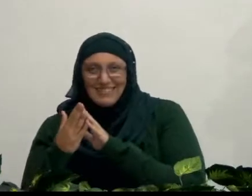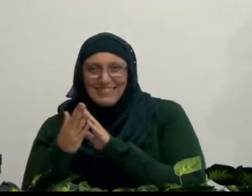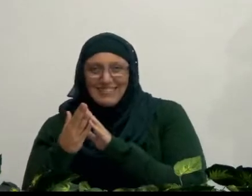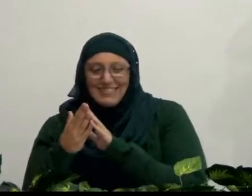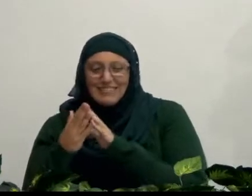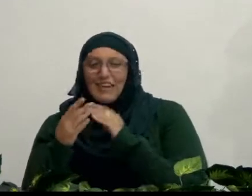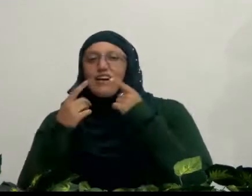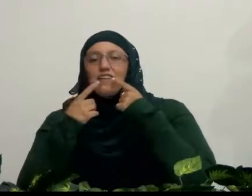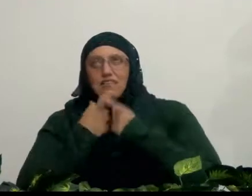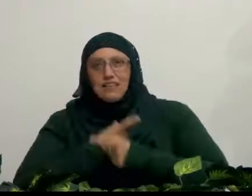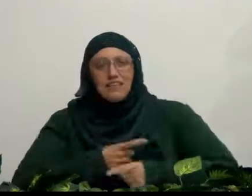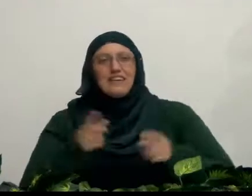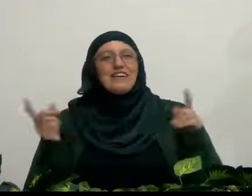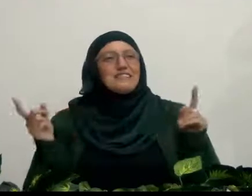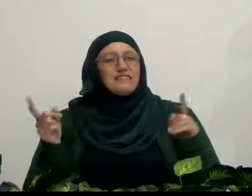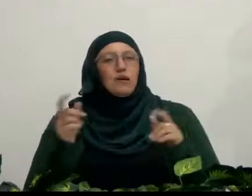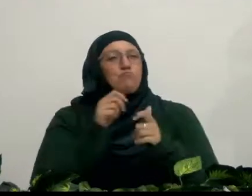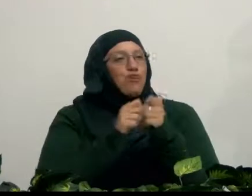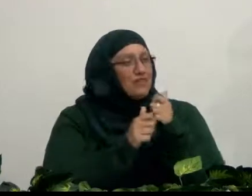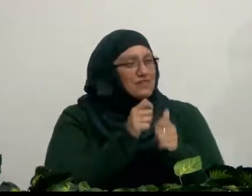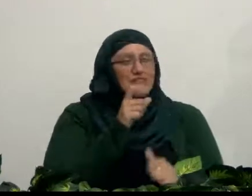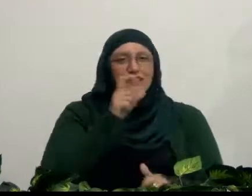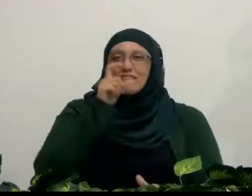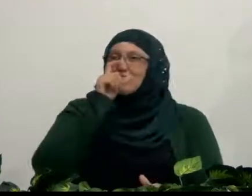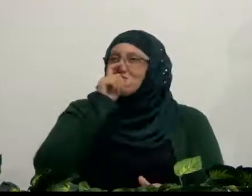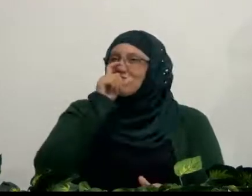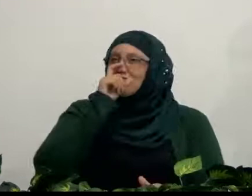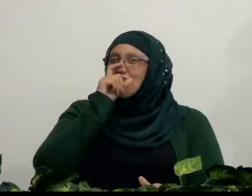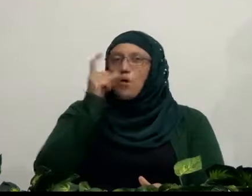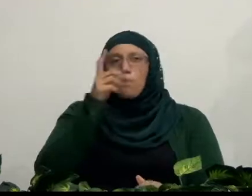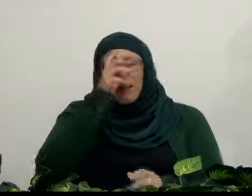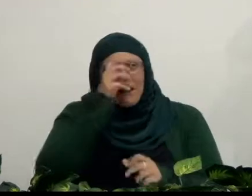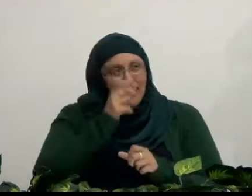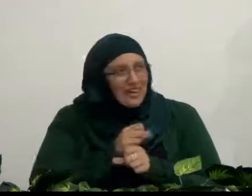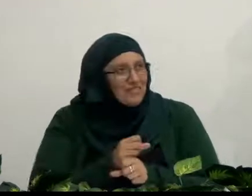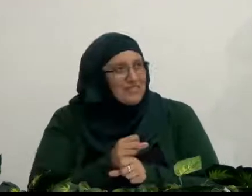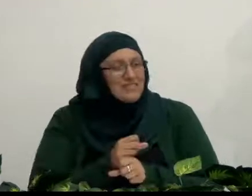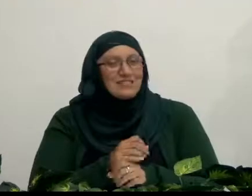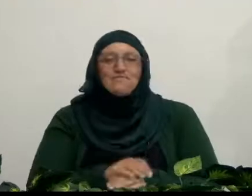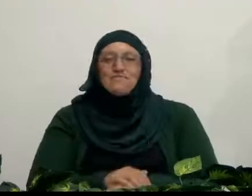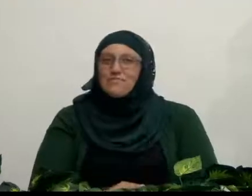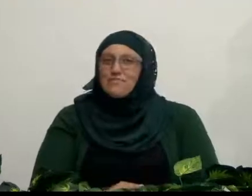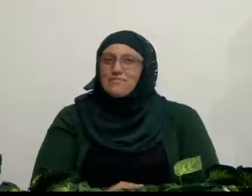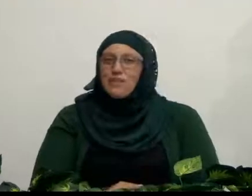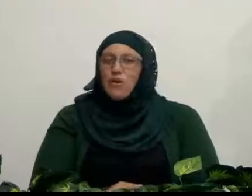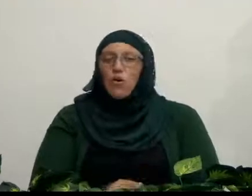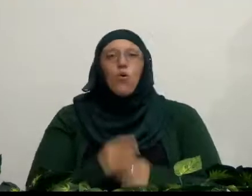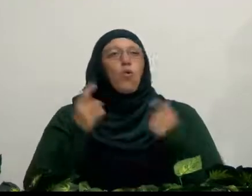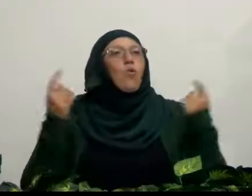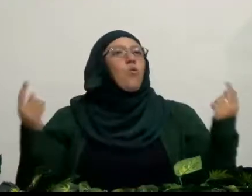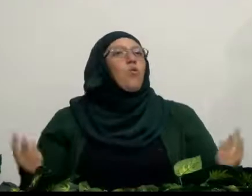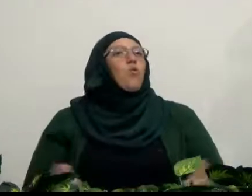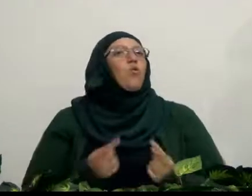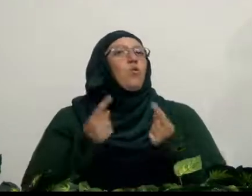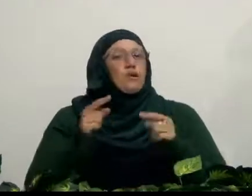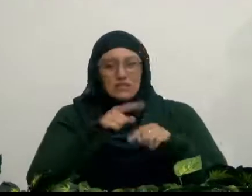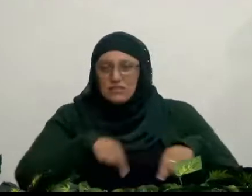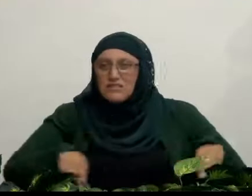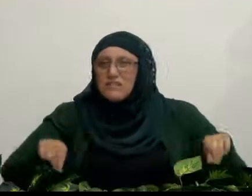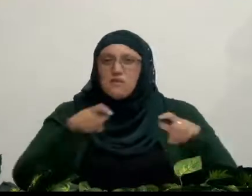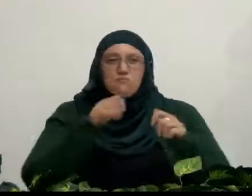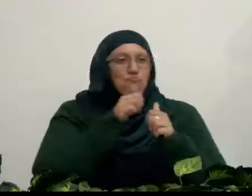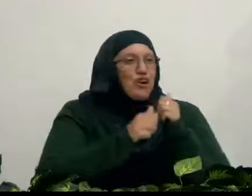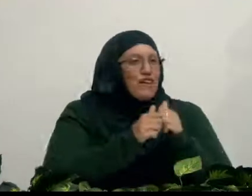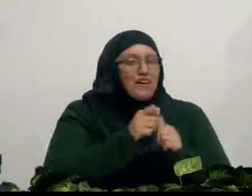al-Mu'akhat. He said, brothers, sisters, mu'mineen, believers, let everyone make a brother in Islam,